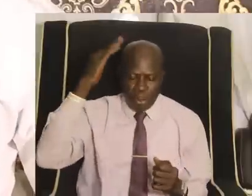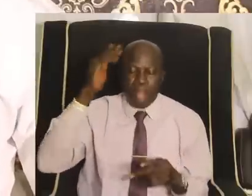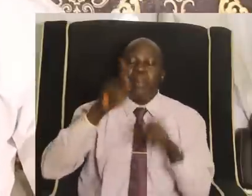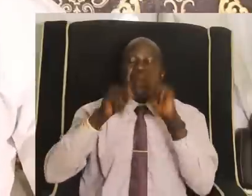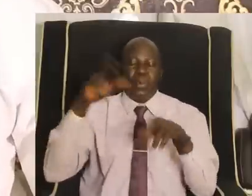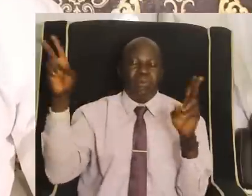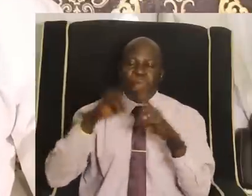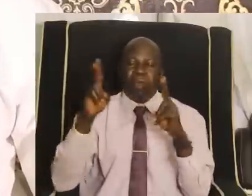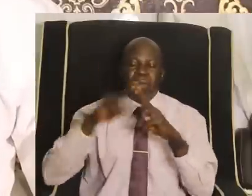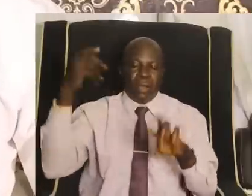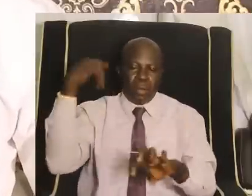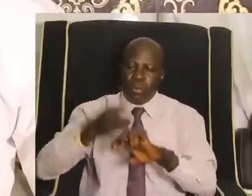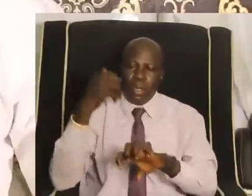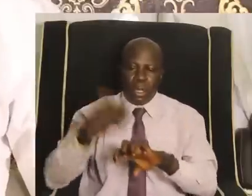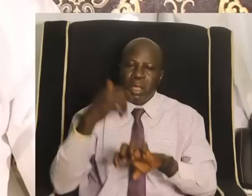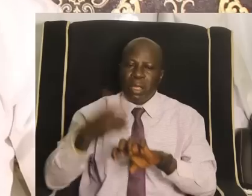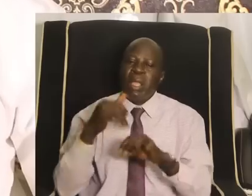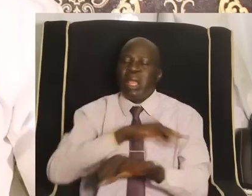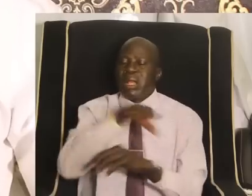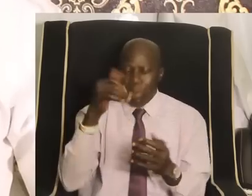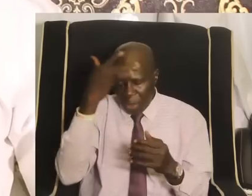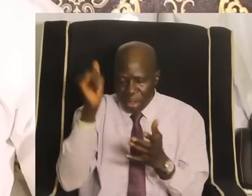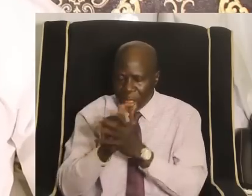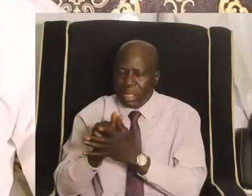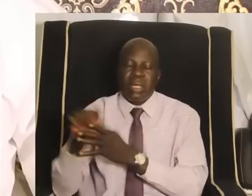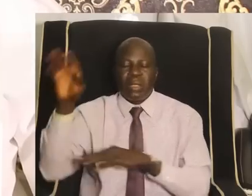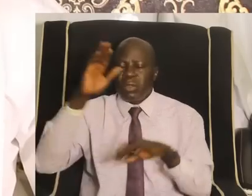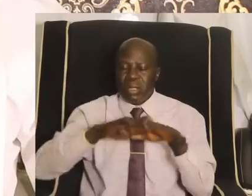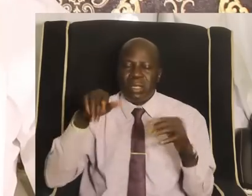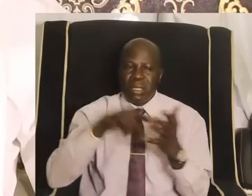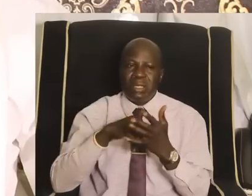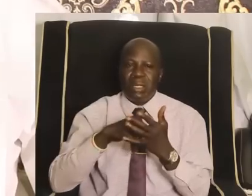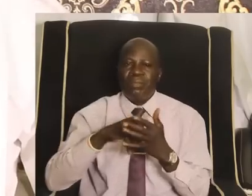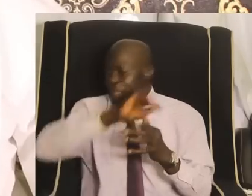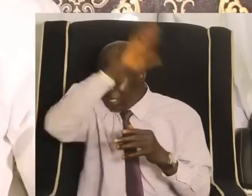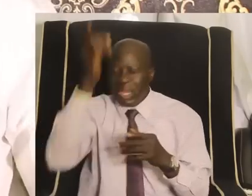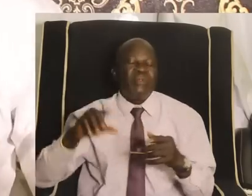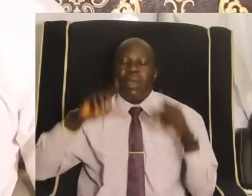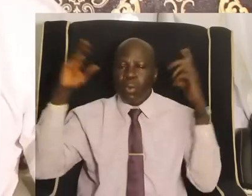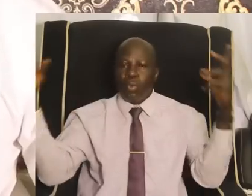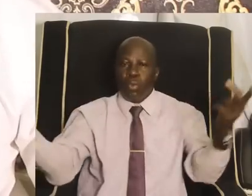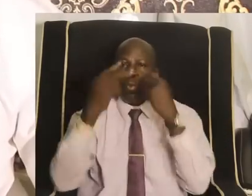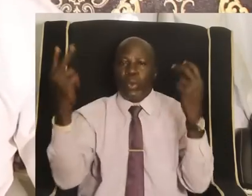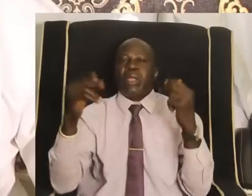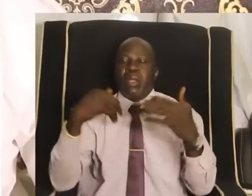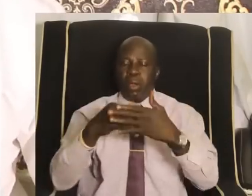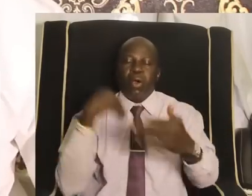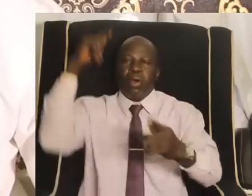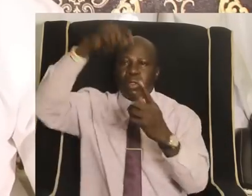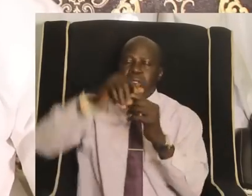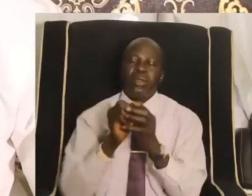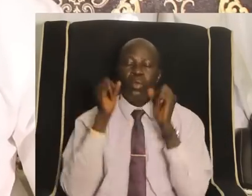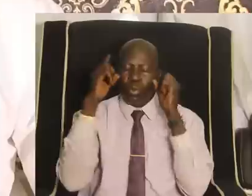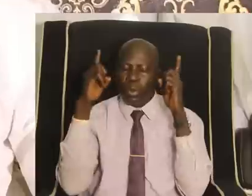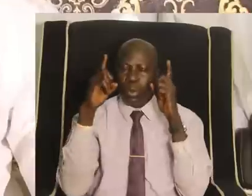People are wicked. Ayé mọ̀ lé o. Word is so wicked. Orí èyí ni ló wà. He was on this. Ọ̀ṣẹ́gun tó fi jí lójú àlá. Now conquer them to be wakes up